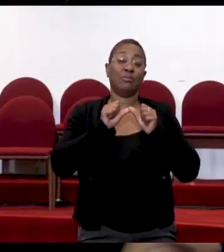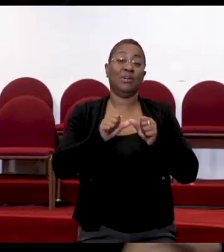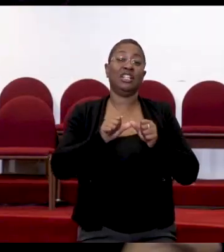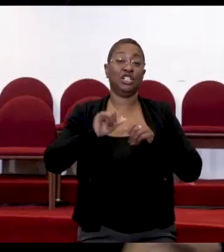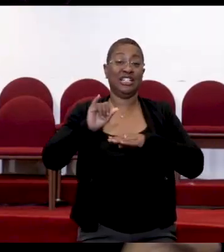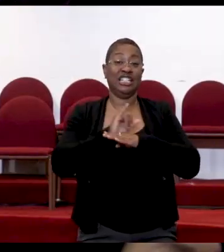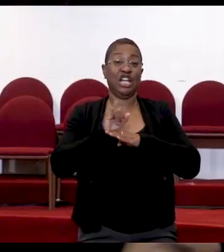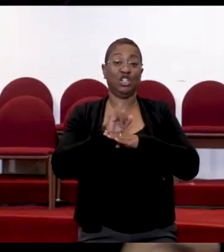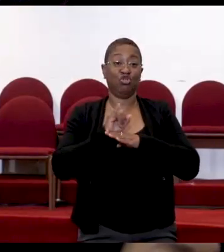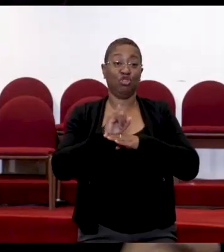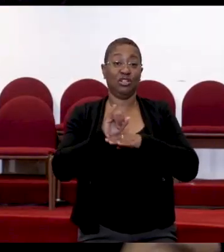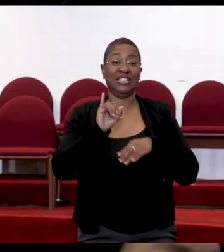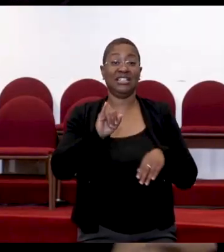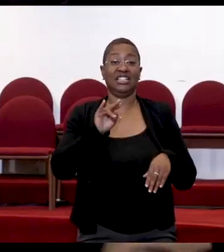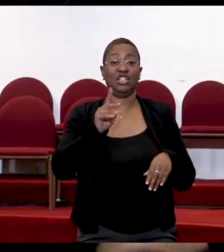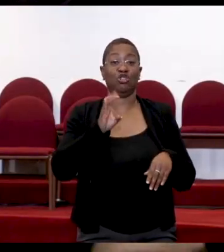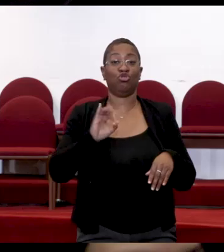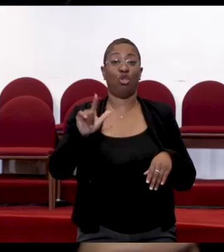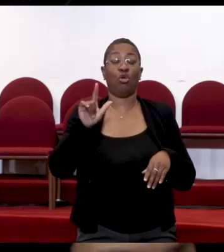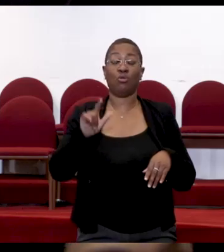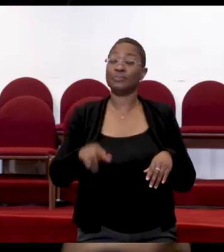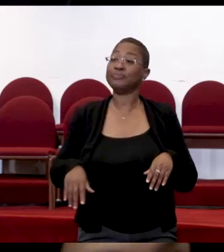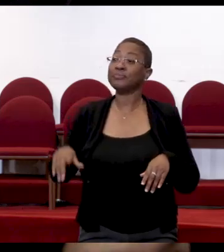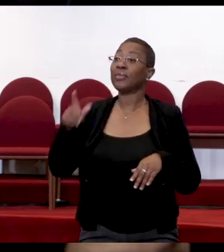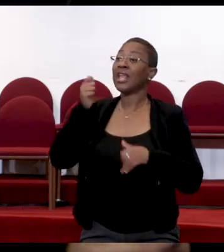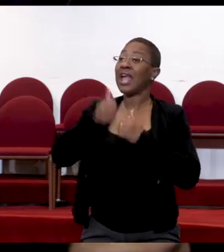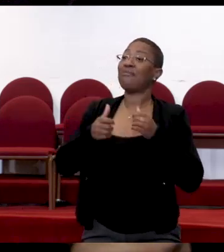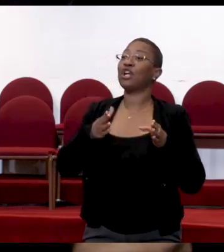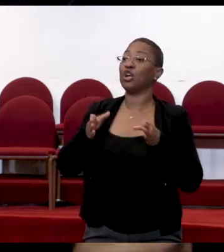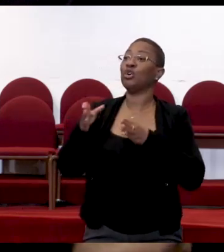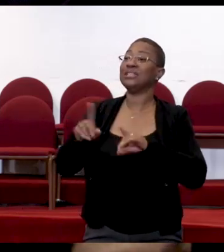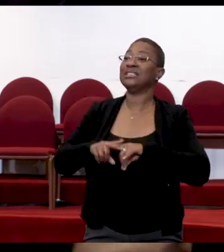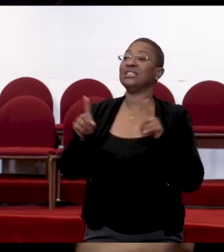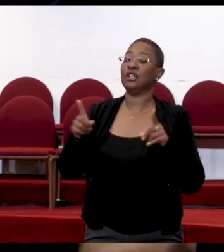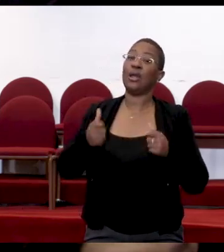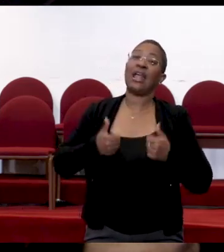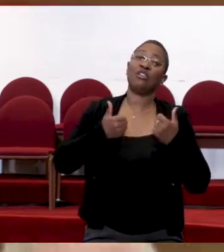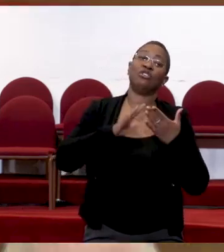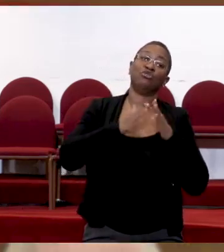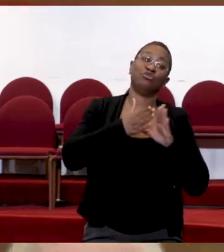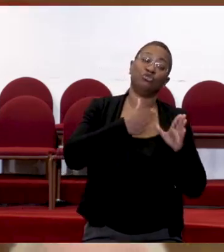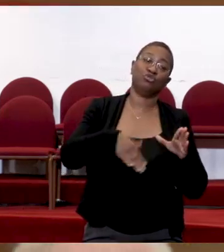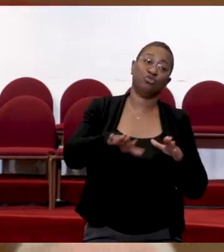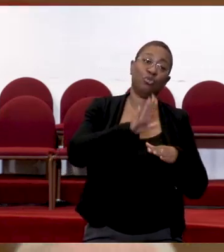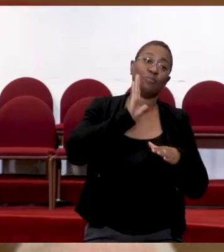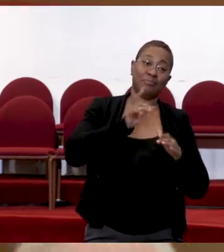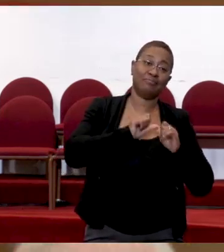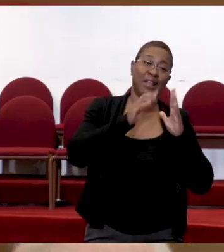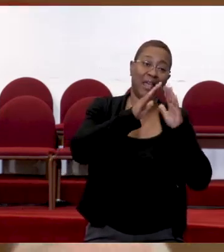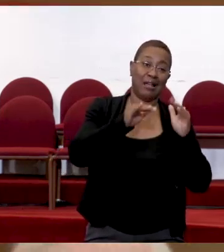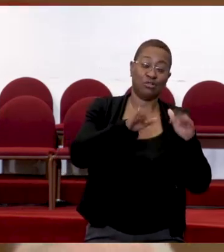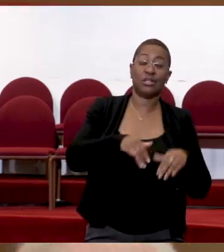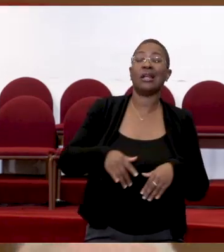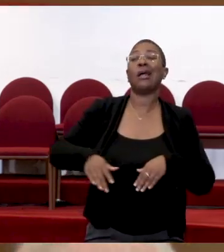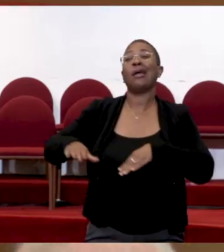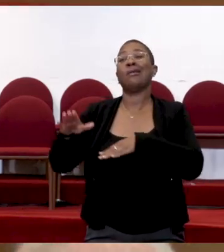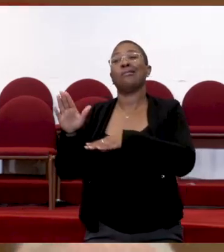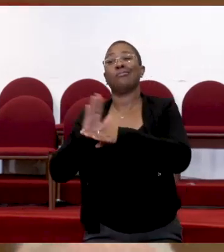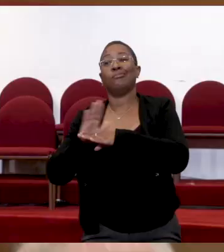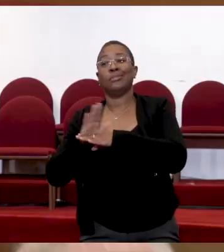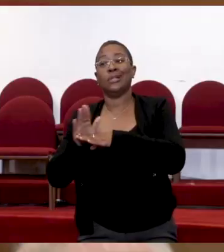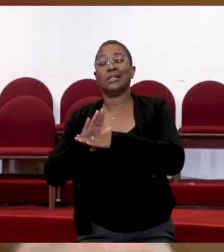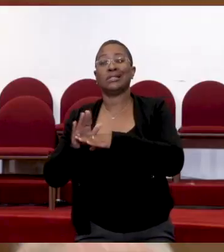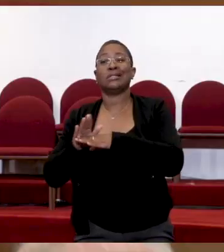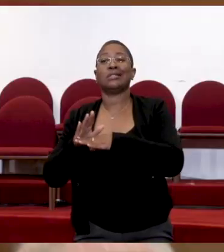industrial? Again, it's every corridor is different. So the residential neighborhoods will be residential. The industrial corridors will